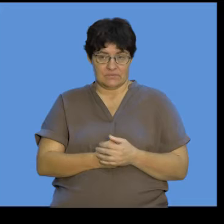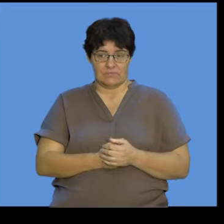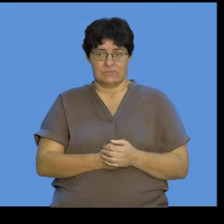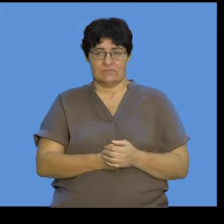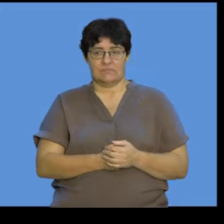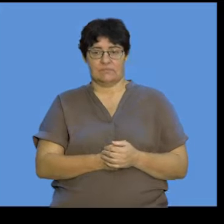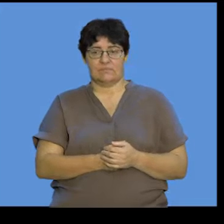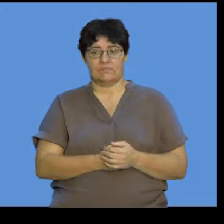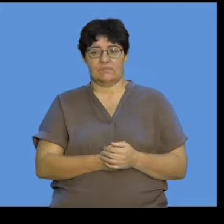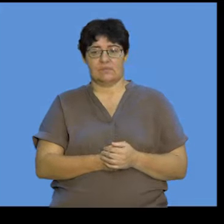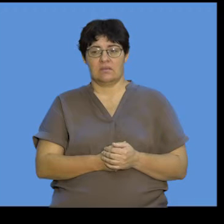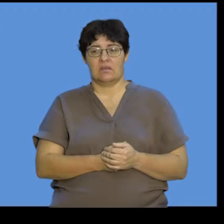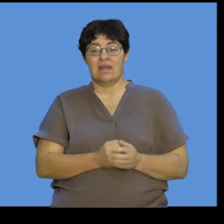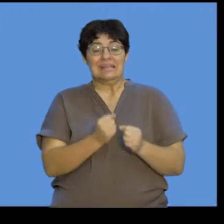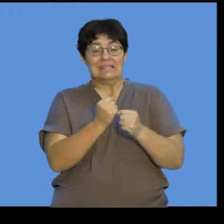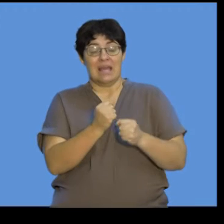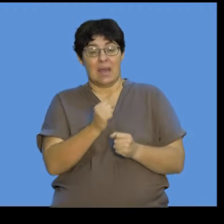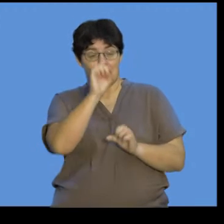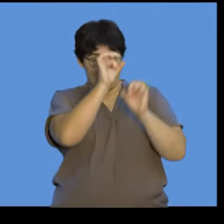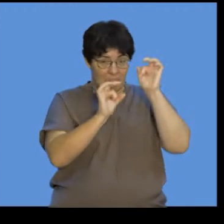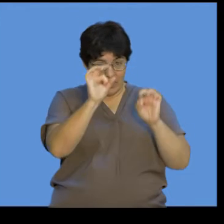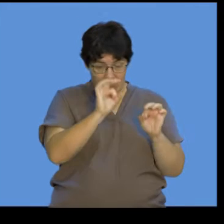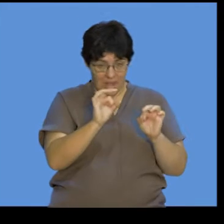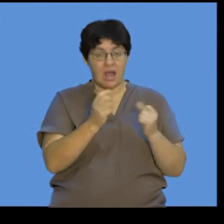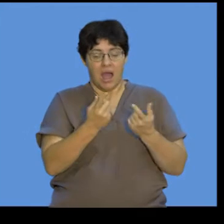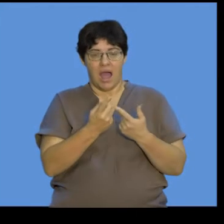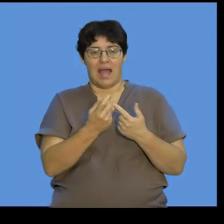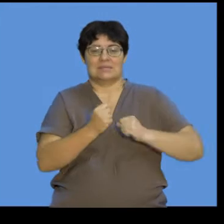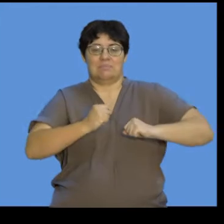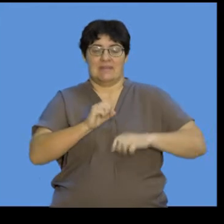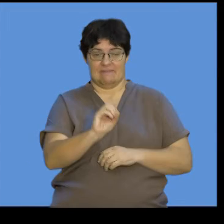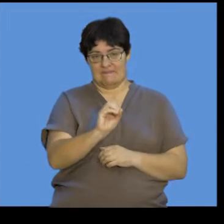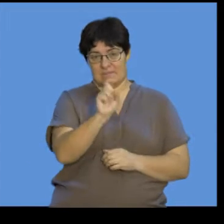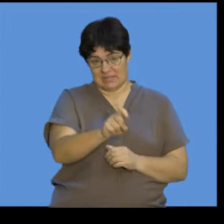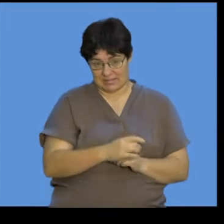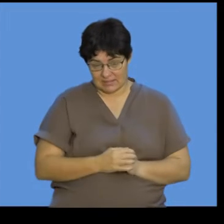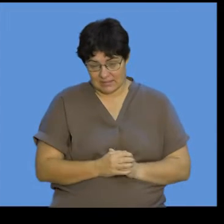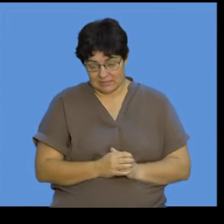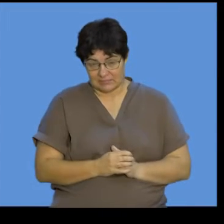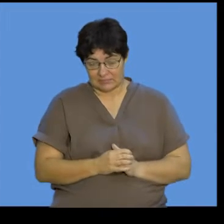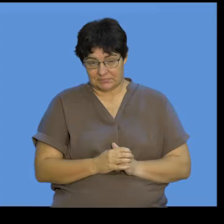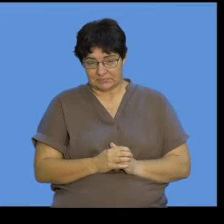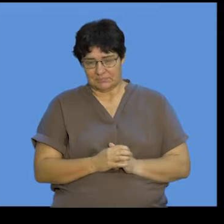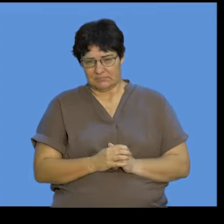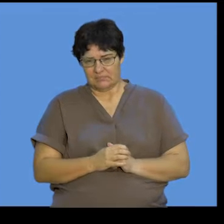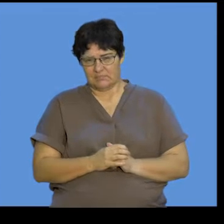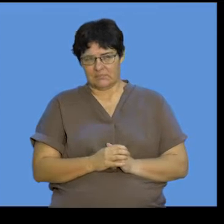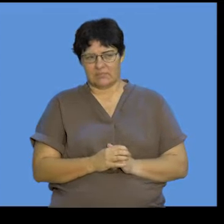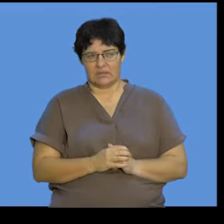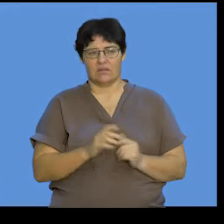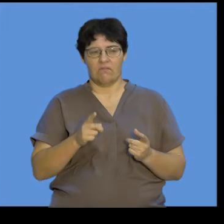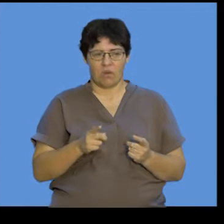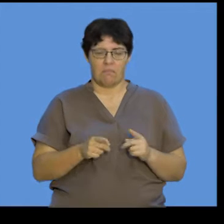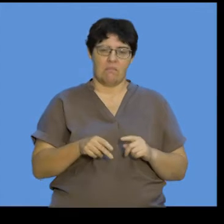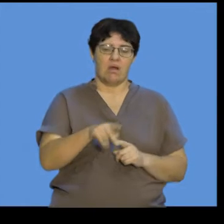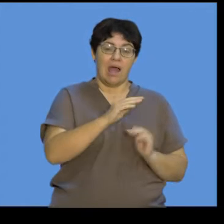secondly, there must be spaces between different particles, okay? For particles to actually move from a region of